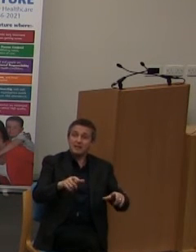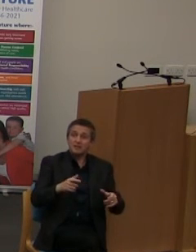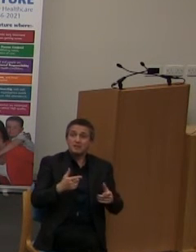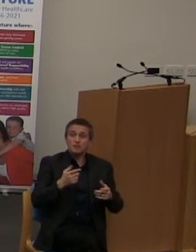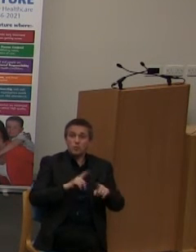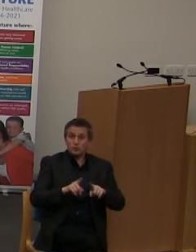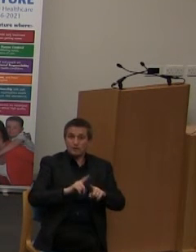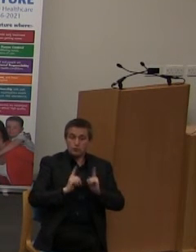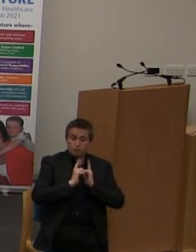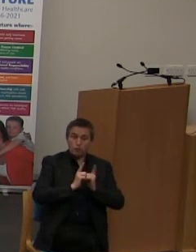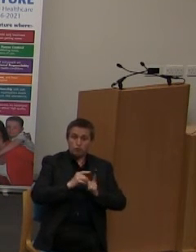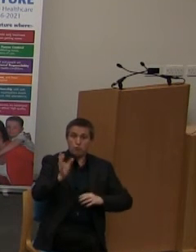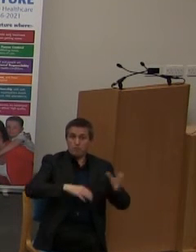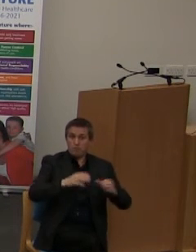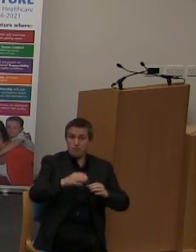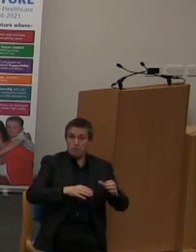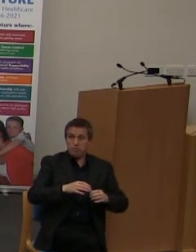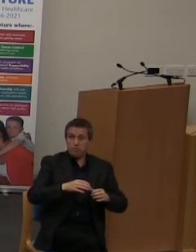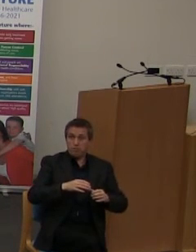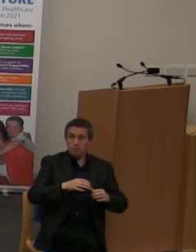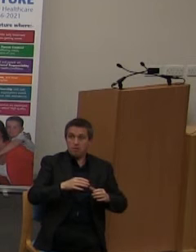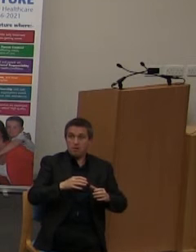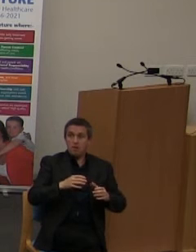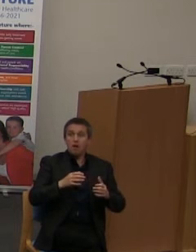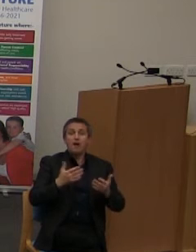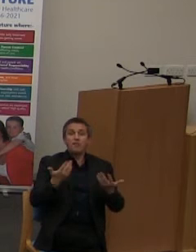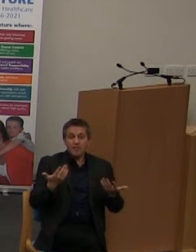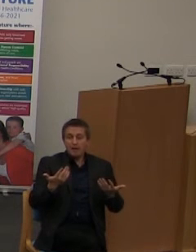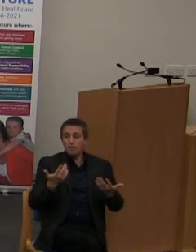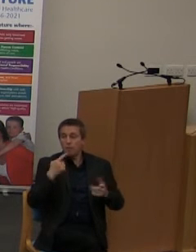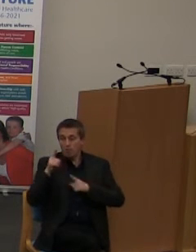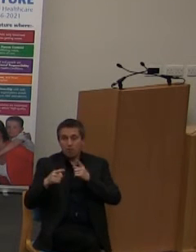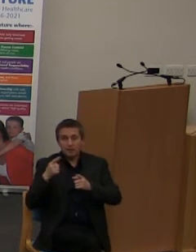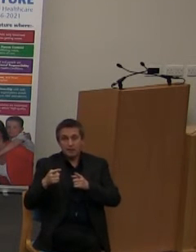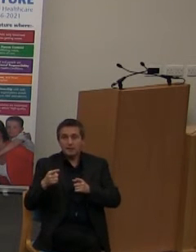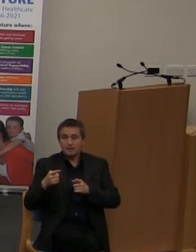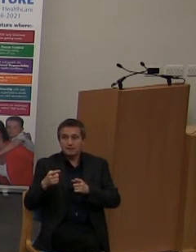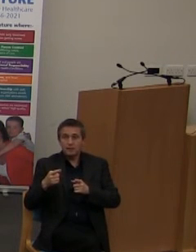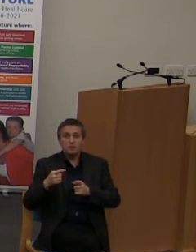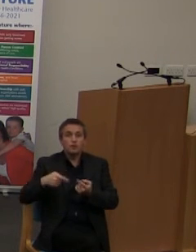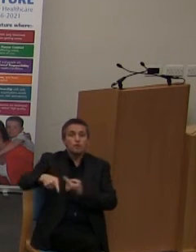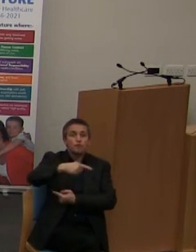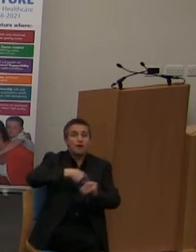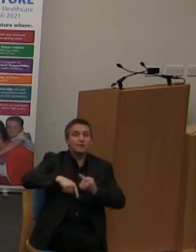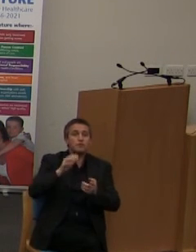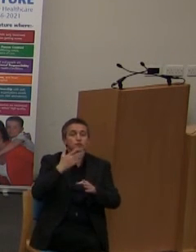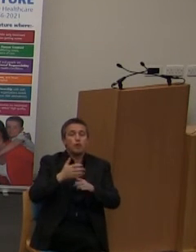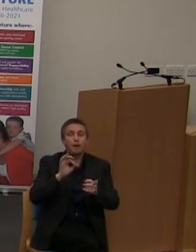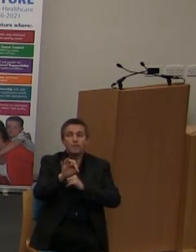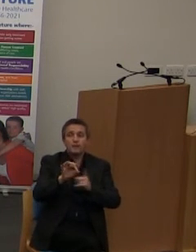promoted into these posts, which then meant that, you know, our own staff then had to wait till the next round of jobs to